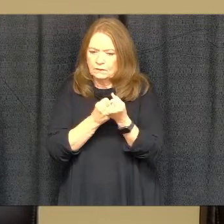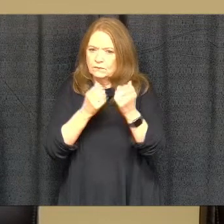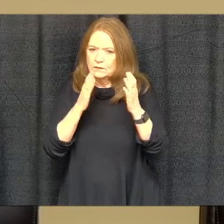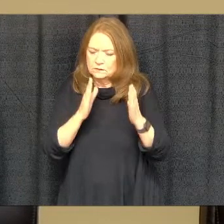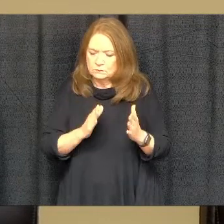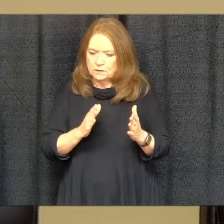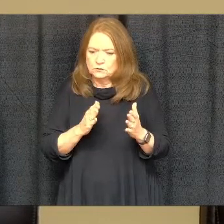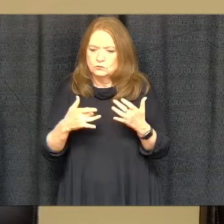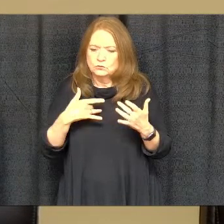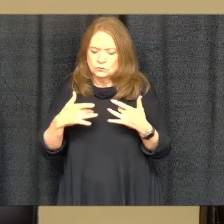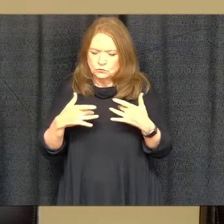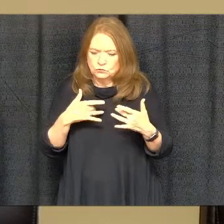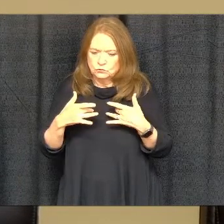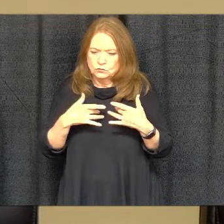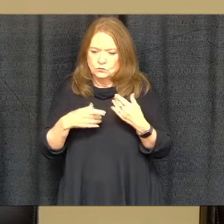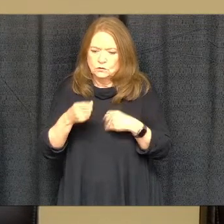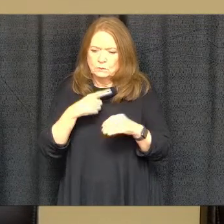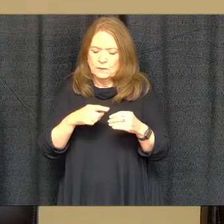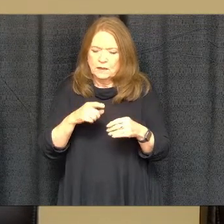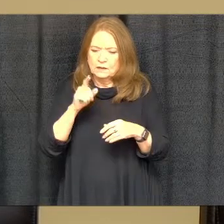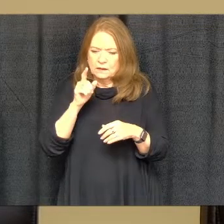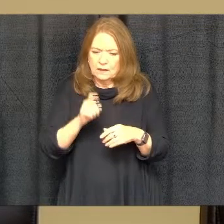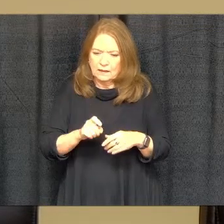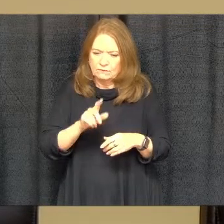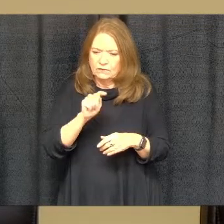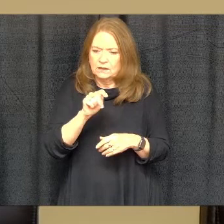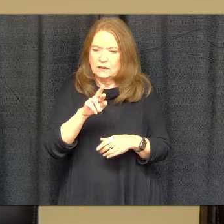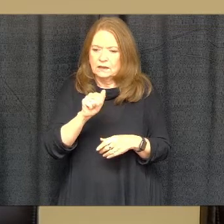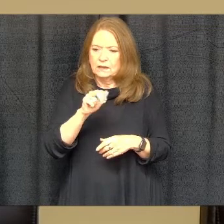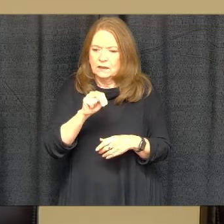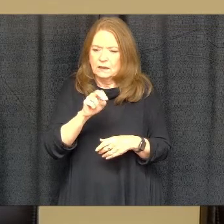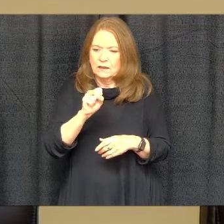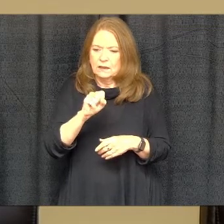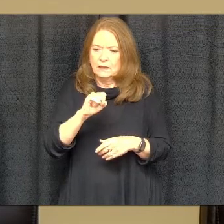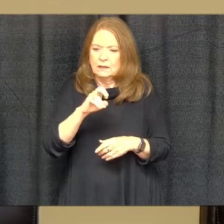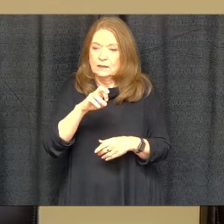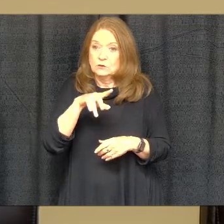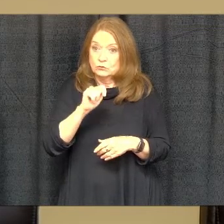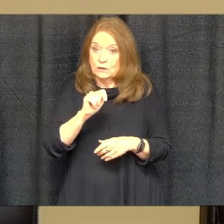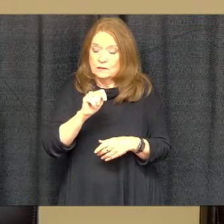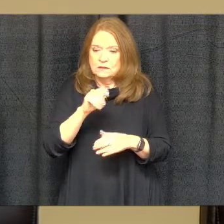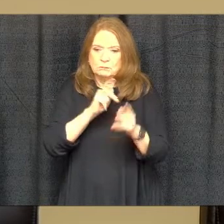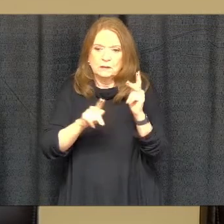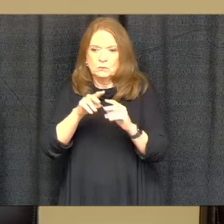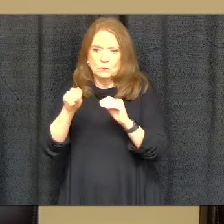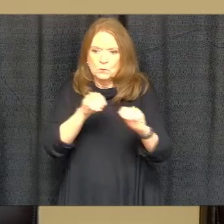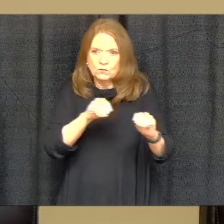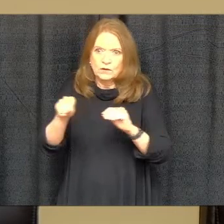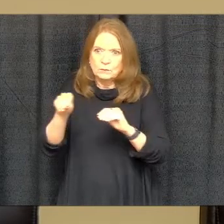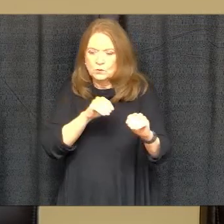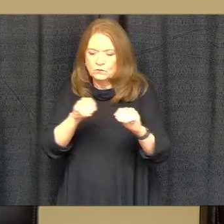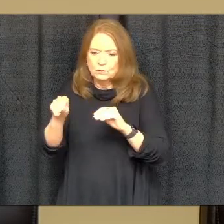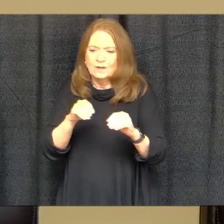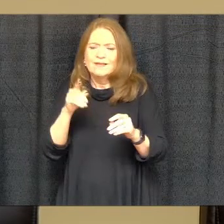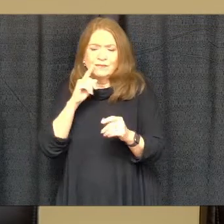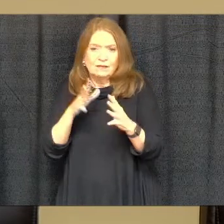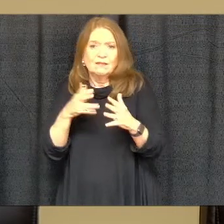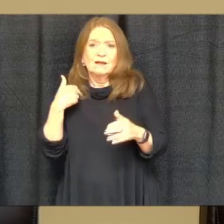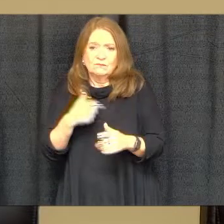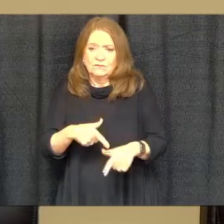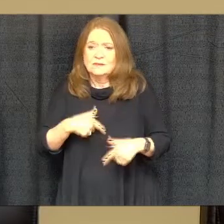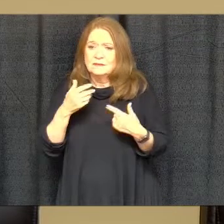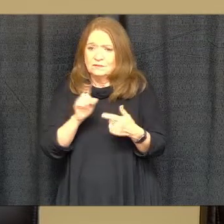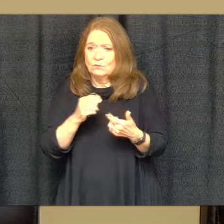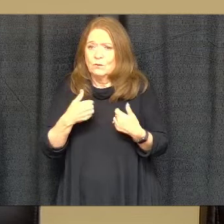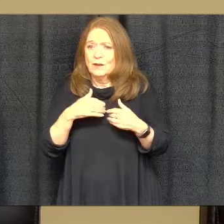amendment's concerns about having a transient neighborhood. I think that a lot of us live in neighborhoods where there are renters